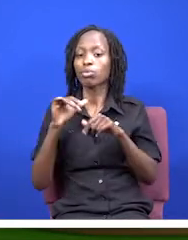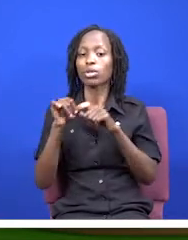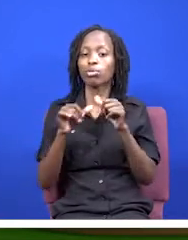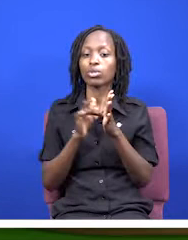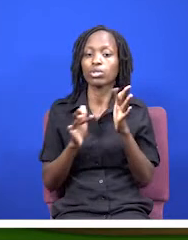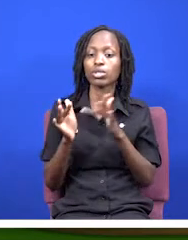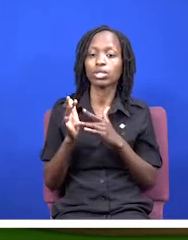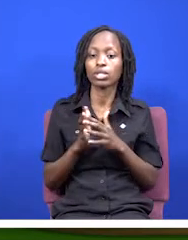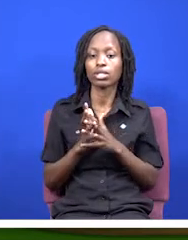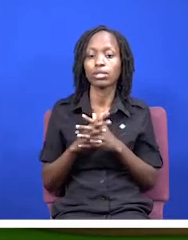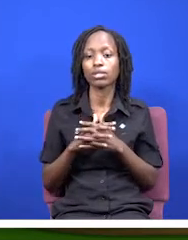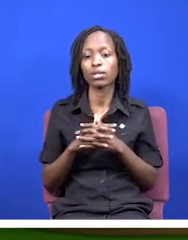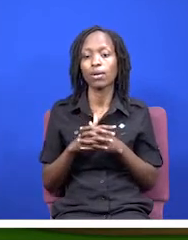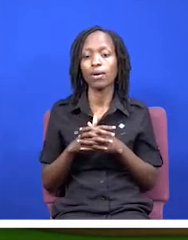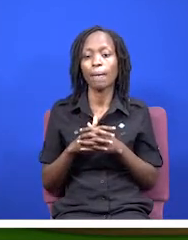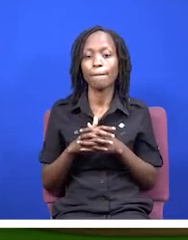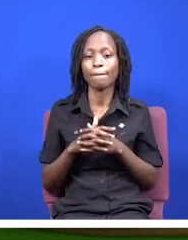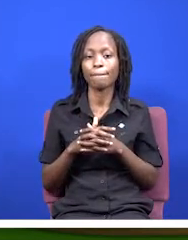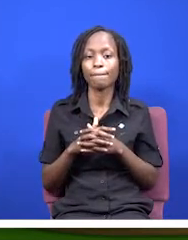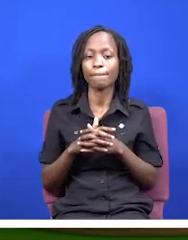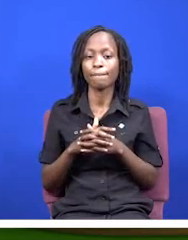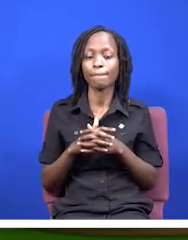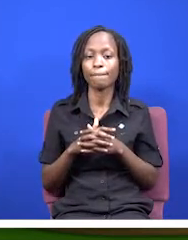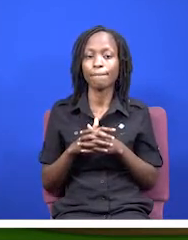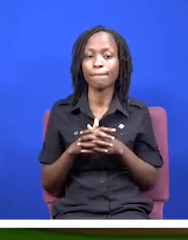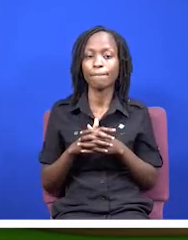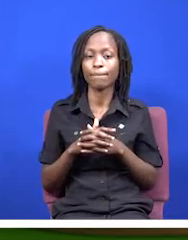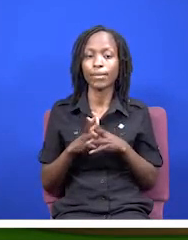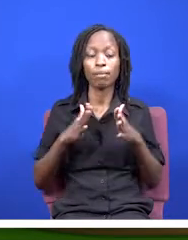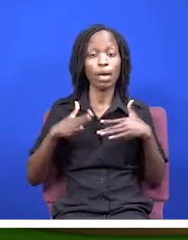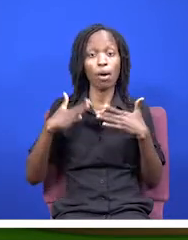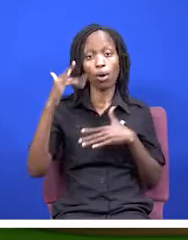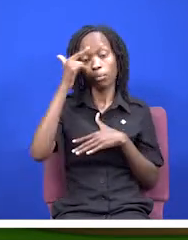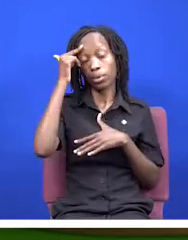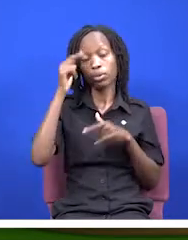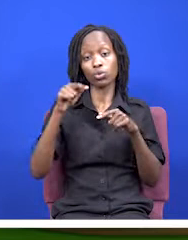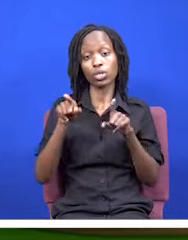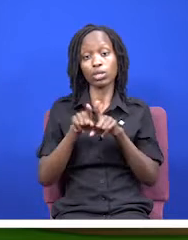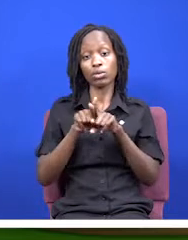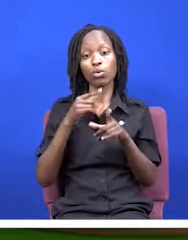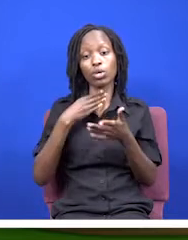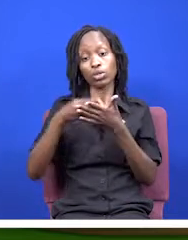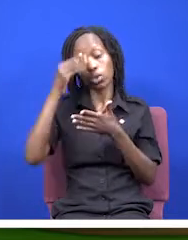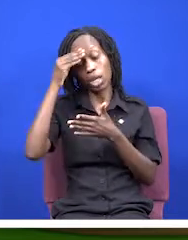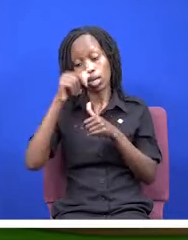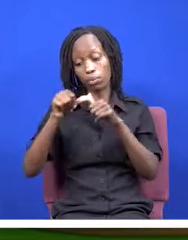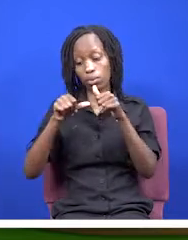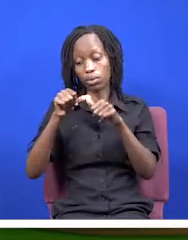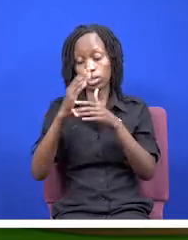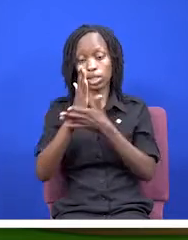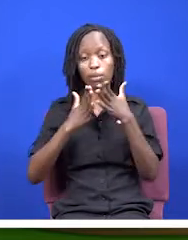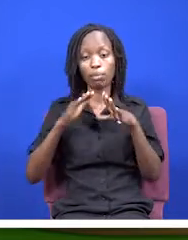about Jesus. All right, boys and girls? Yes. I'm excited because today we are also going to learn about